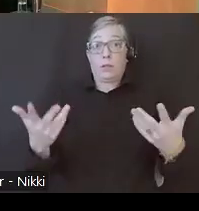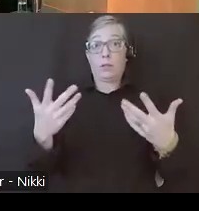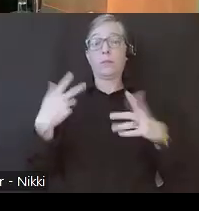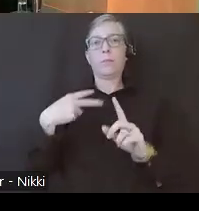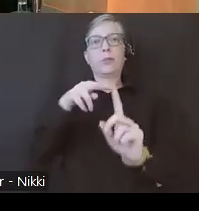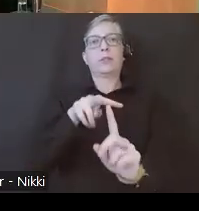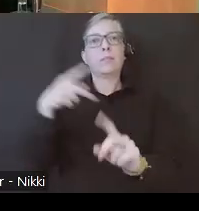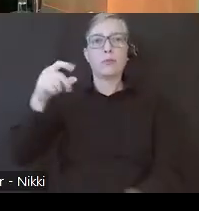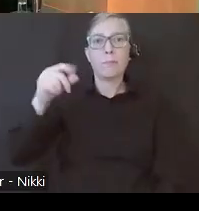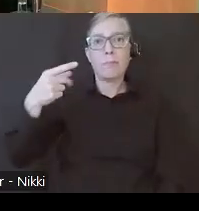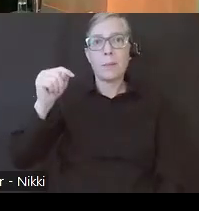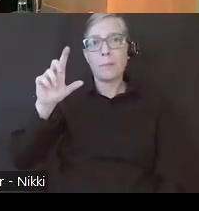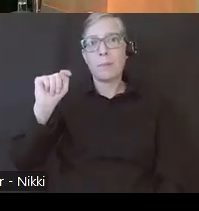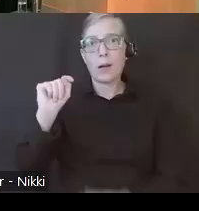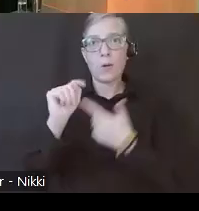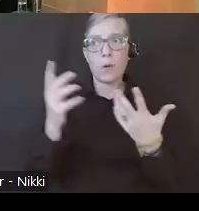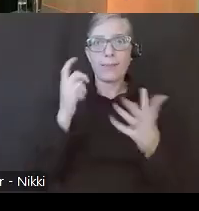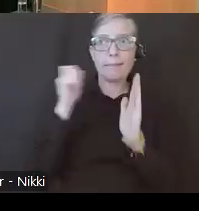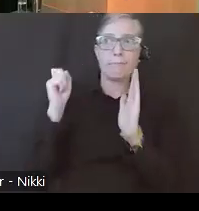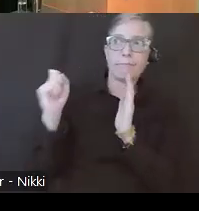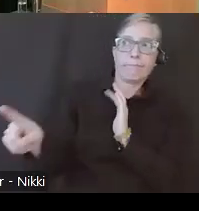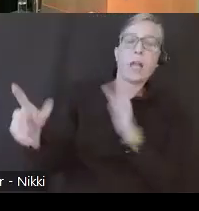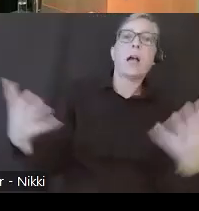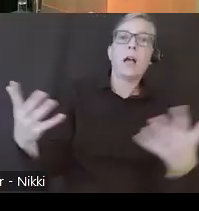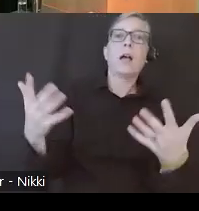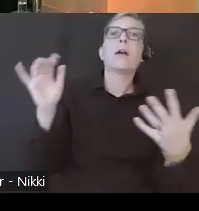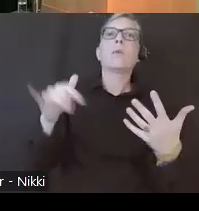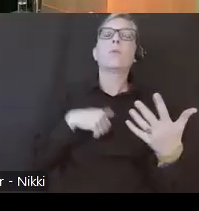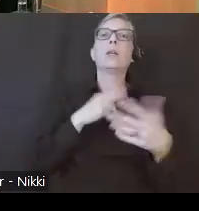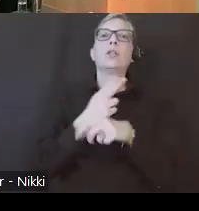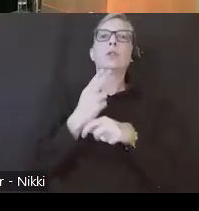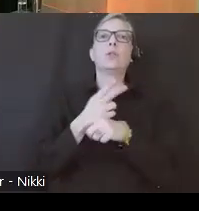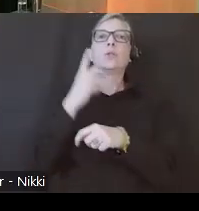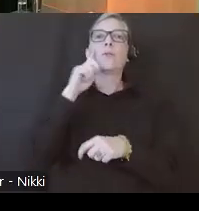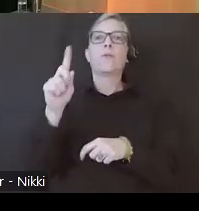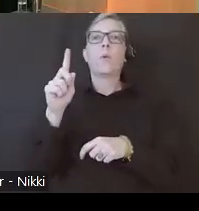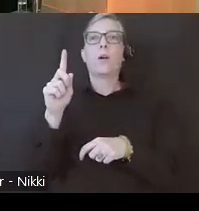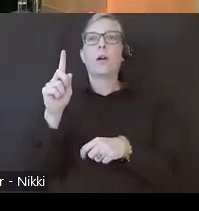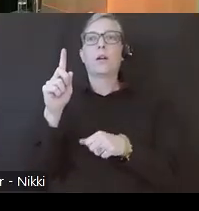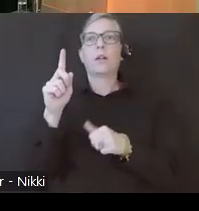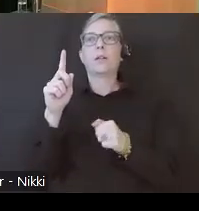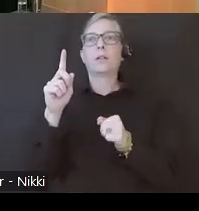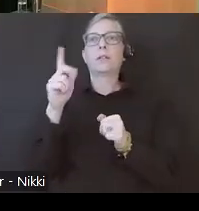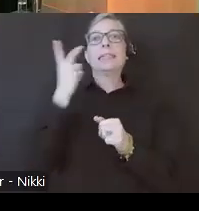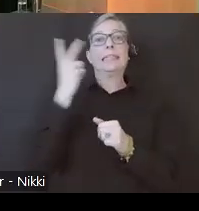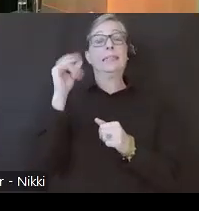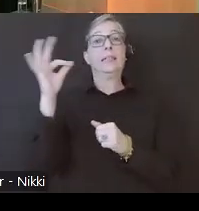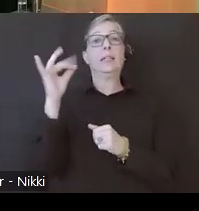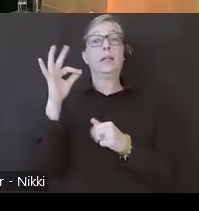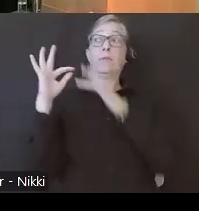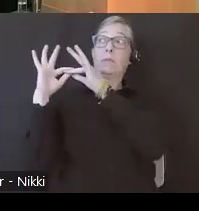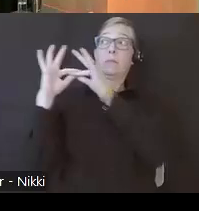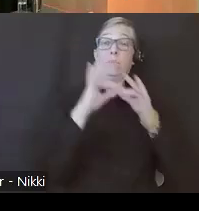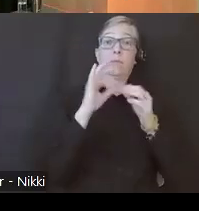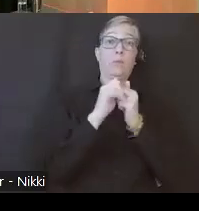that difference, which we are using as an index of top-down effects, whether that was significantly associated with auditory